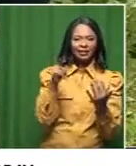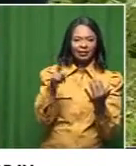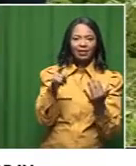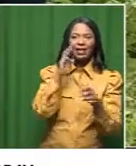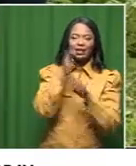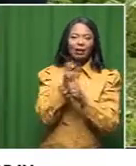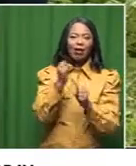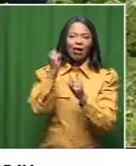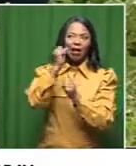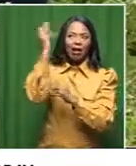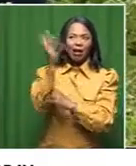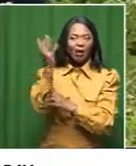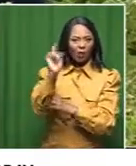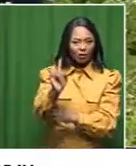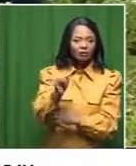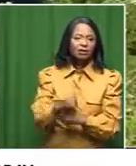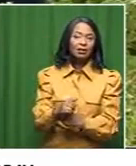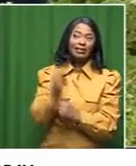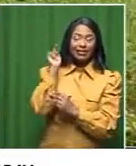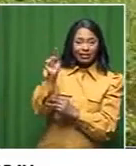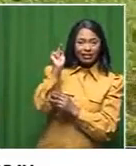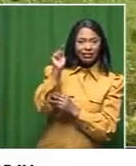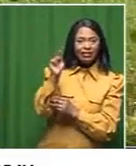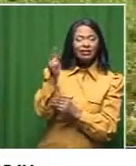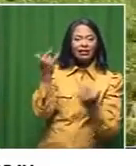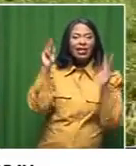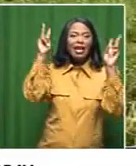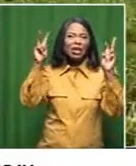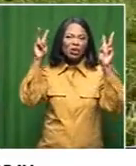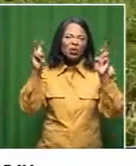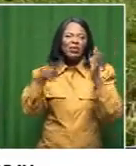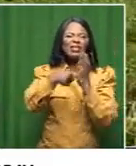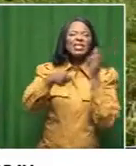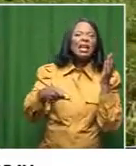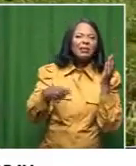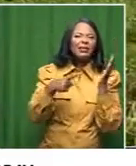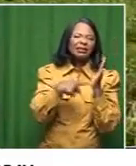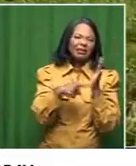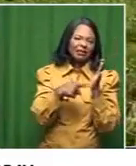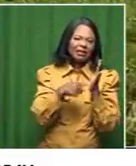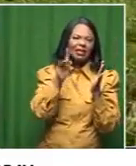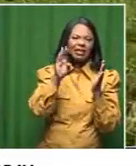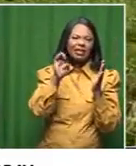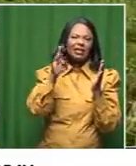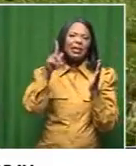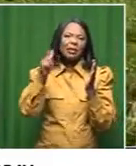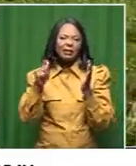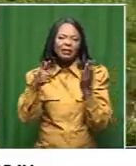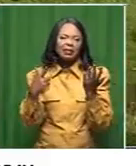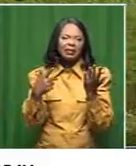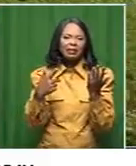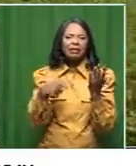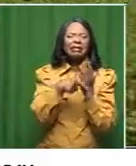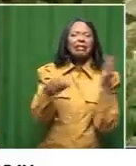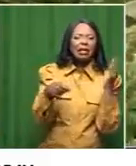on is exactly how do we deal with the debt which the country has right now, which